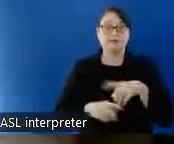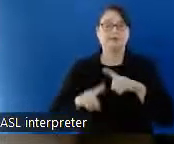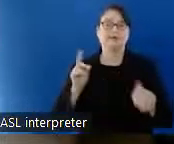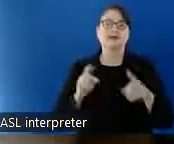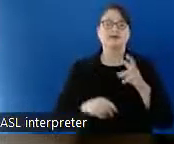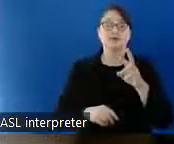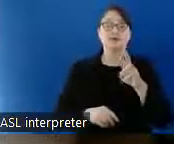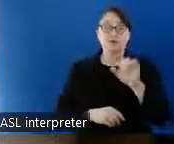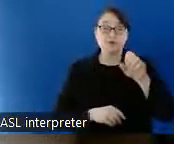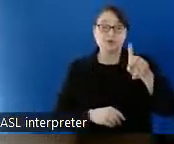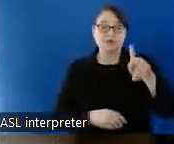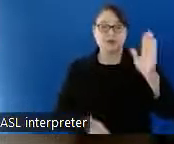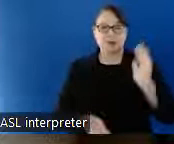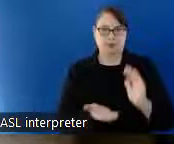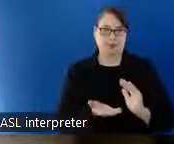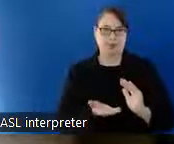ACAM 2000.